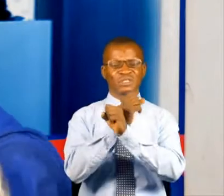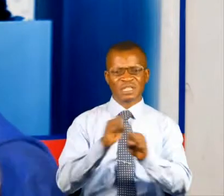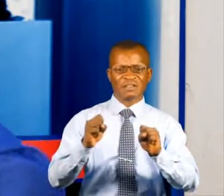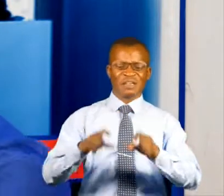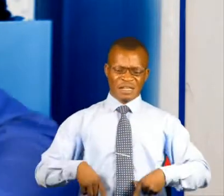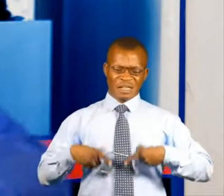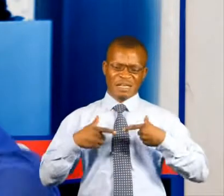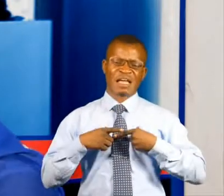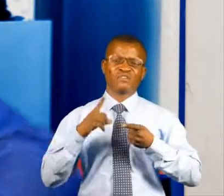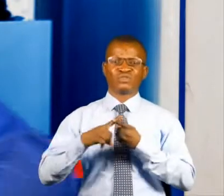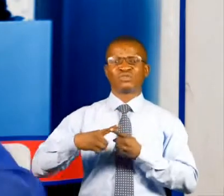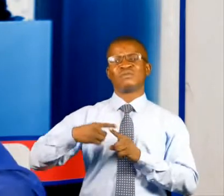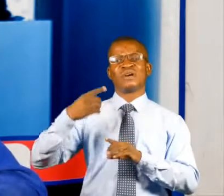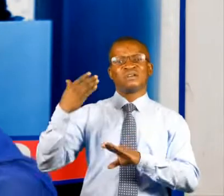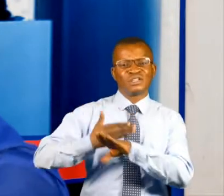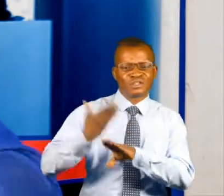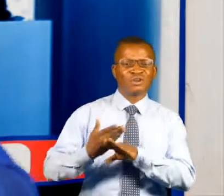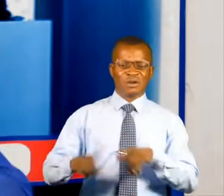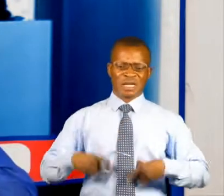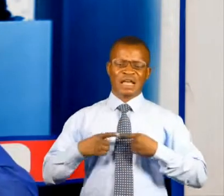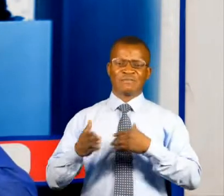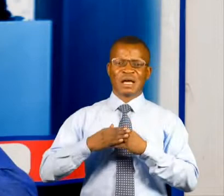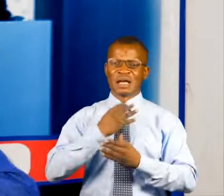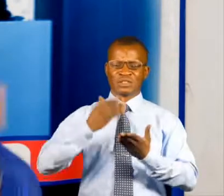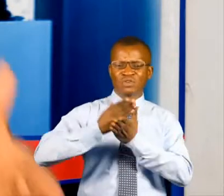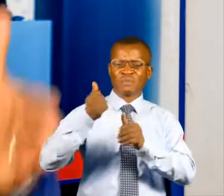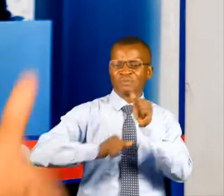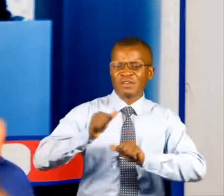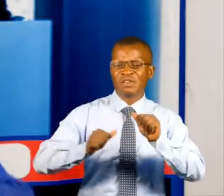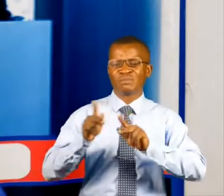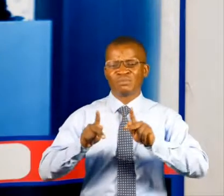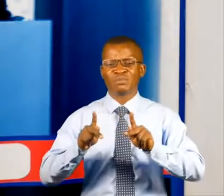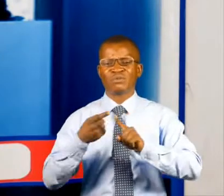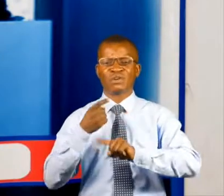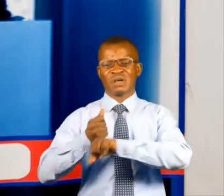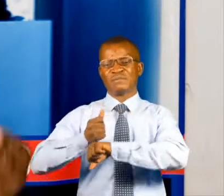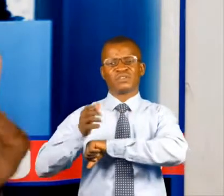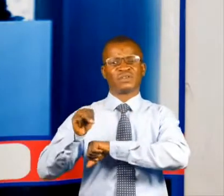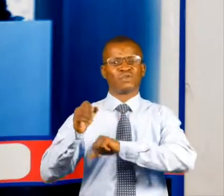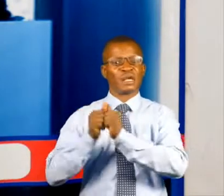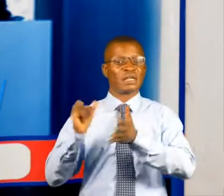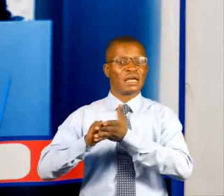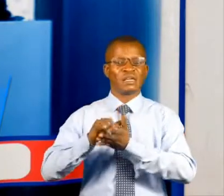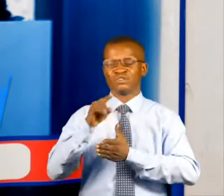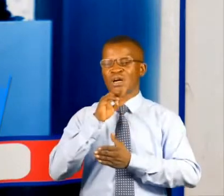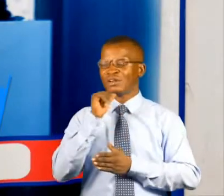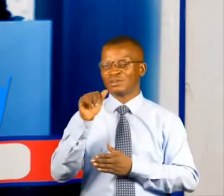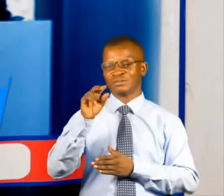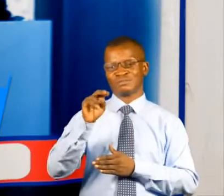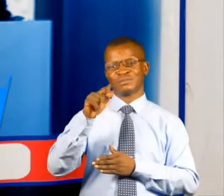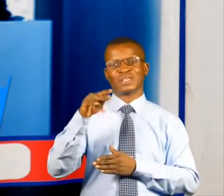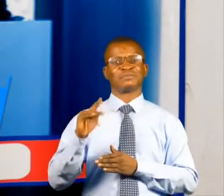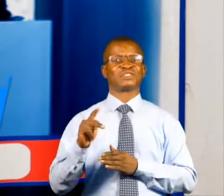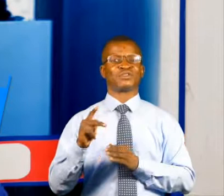individual, to save his life, to restore his life, to rehabilitate his life, to put him back where he is and stop anybody from abusing him. So if you don't get this, then you're not